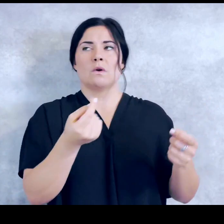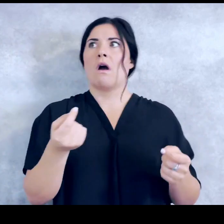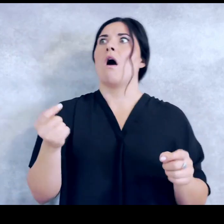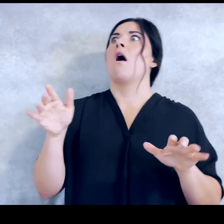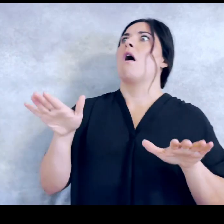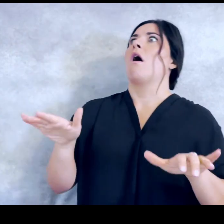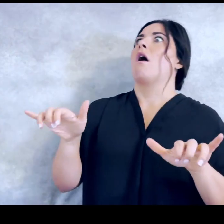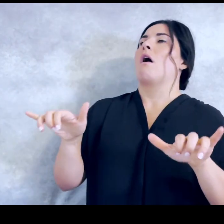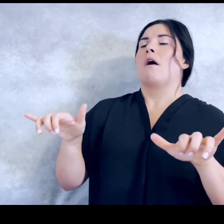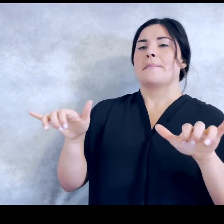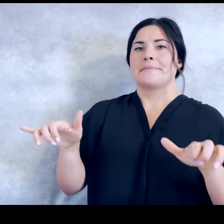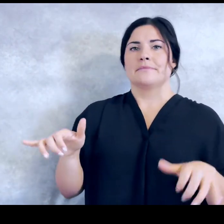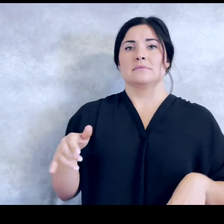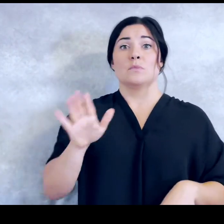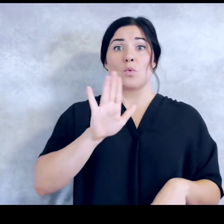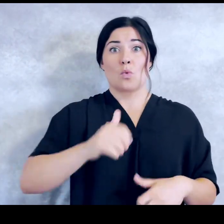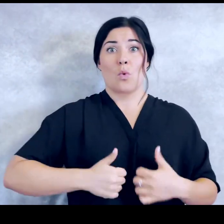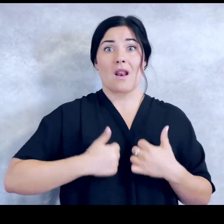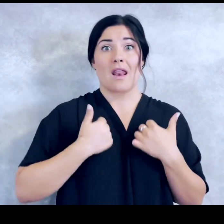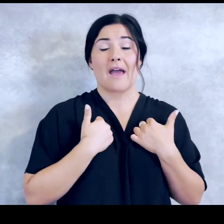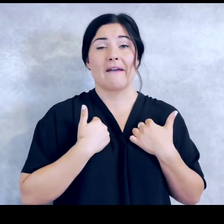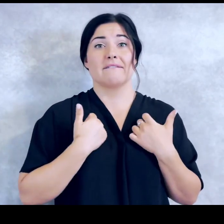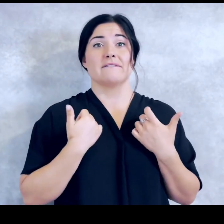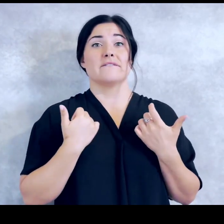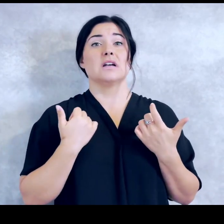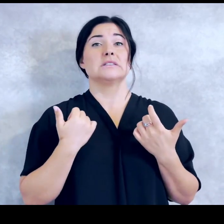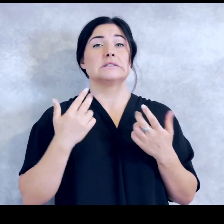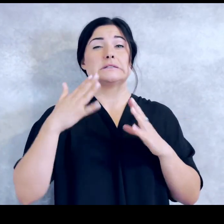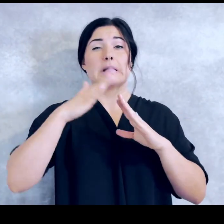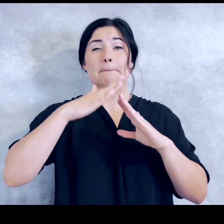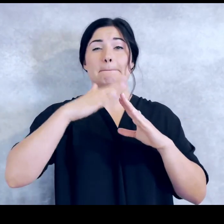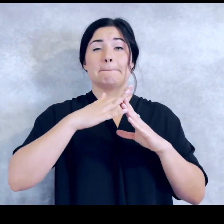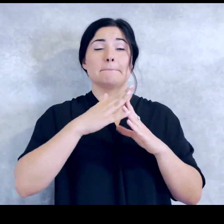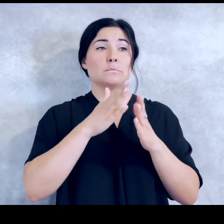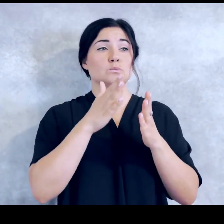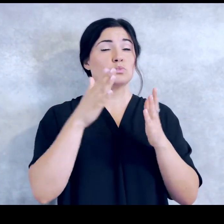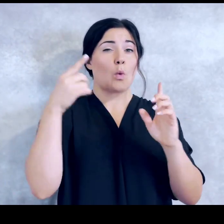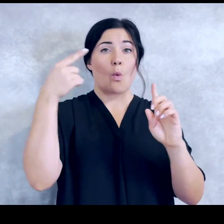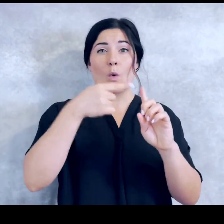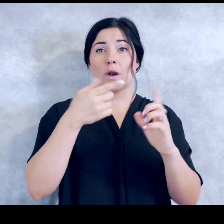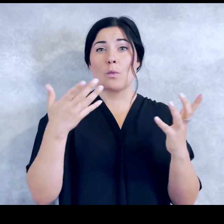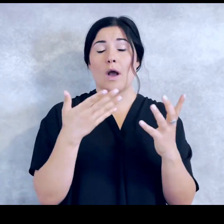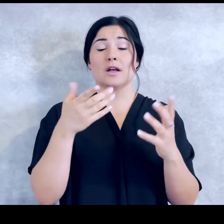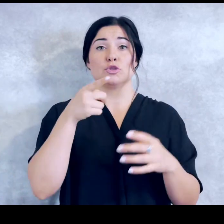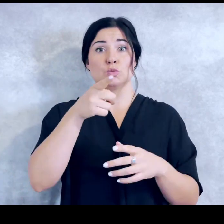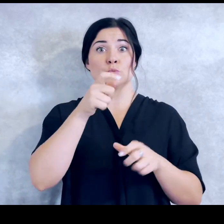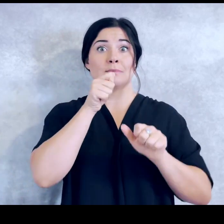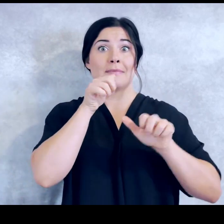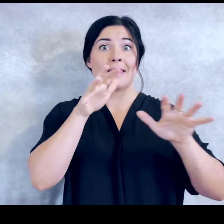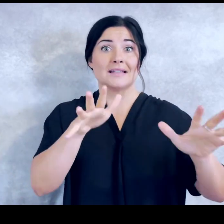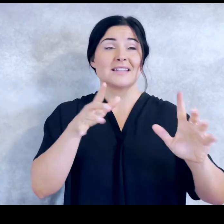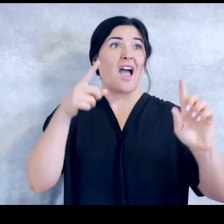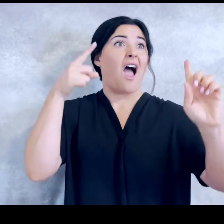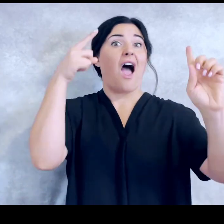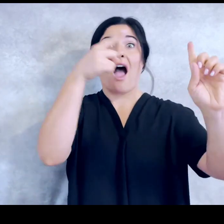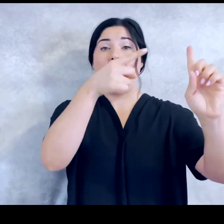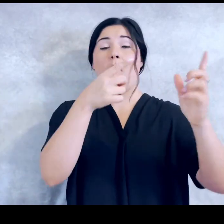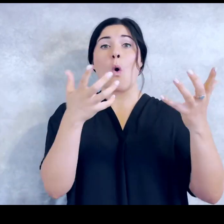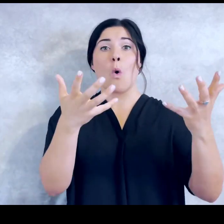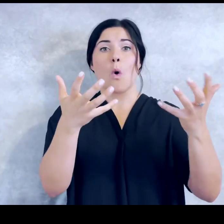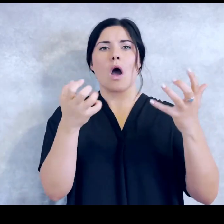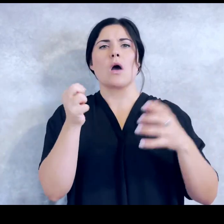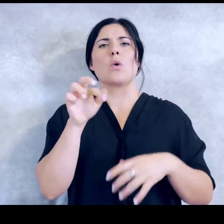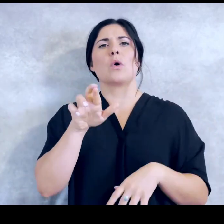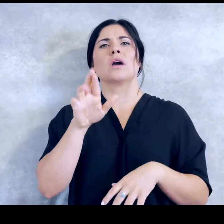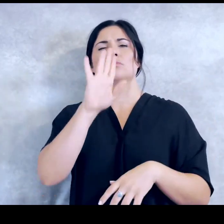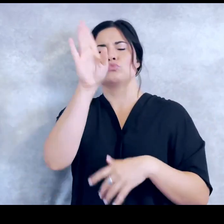question for you is, what's at stake in your life right now? What blessing or what breakthrough is at stake in your